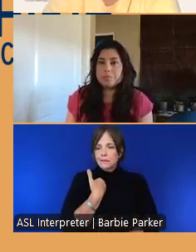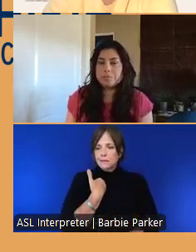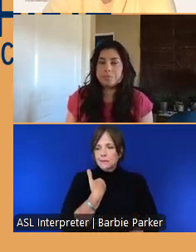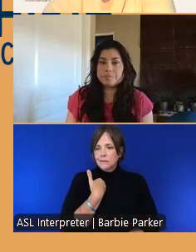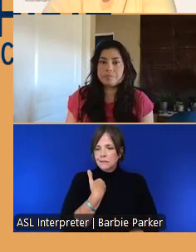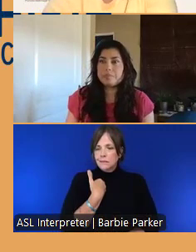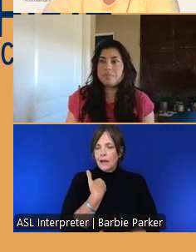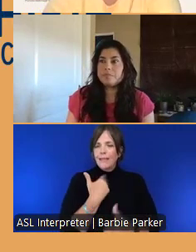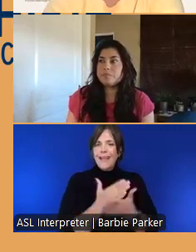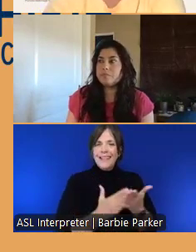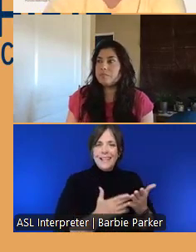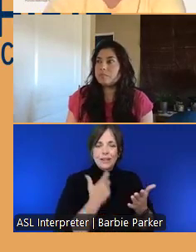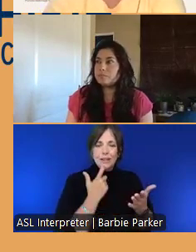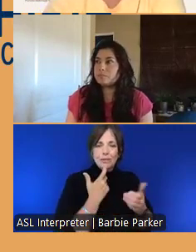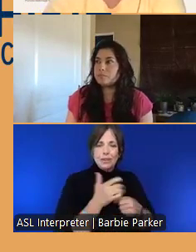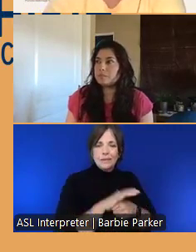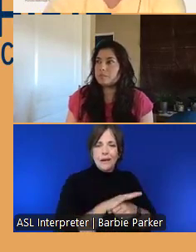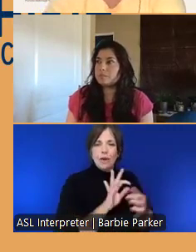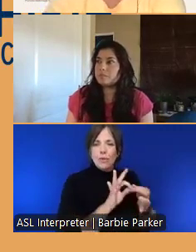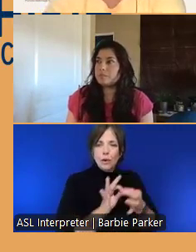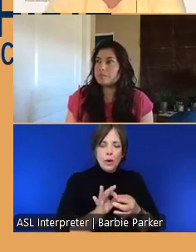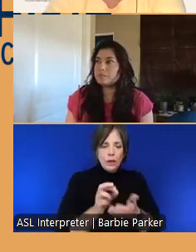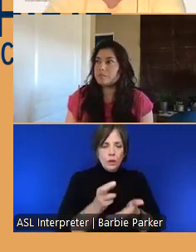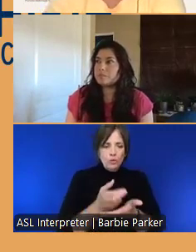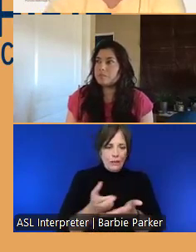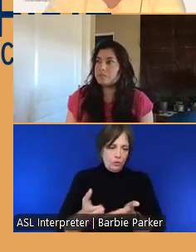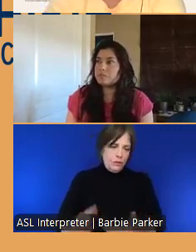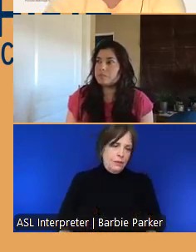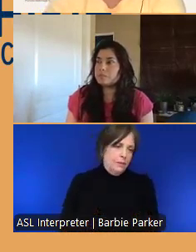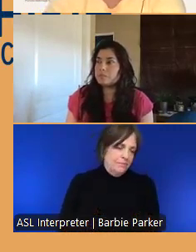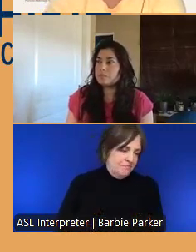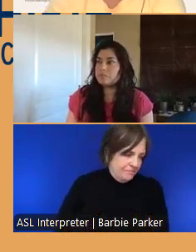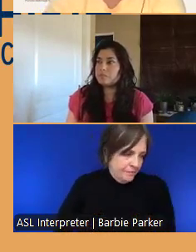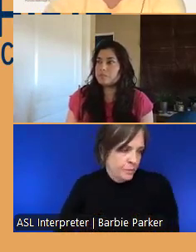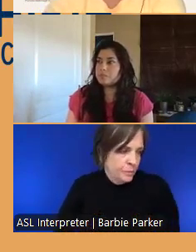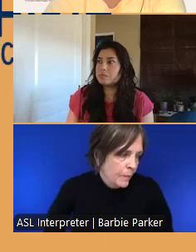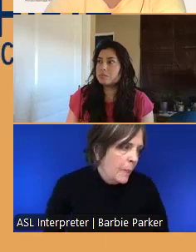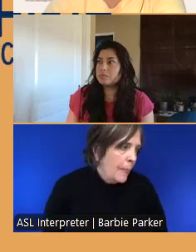section that was just covered regarding resources, right? You know, we certainly see